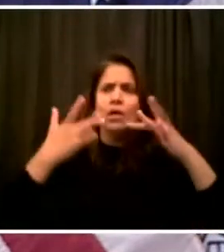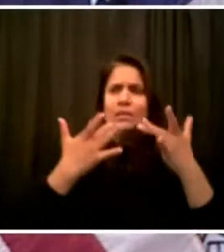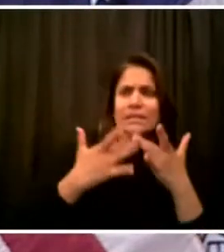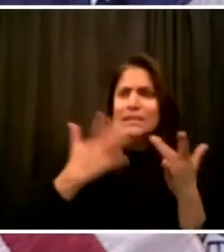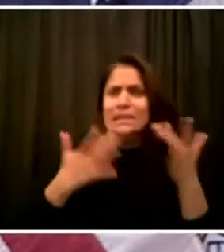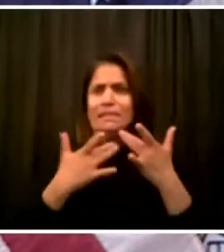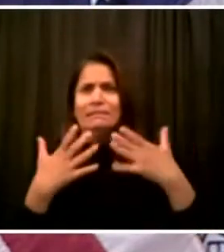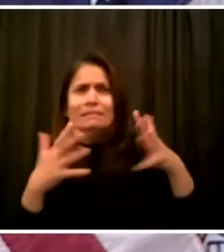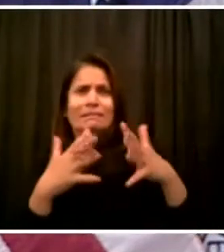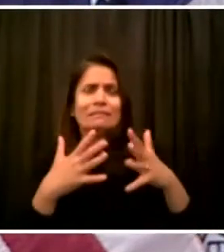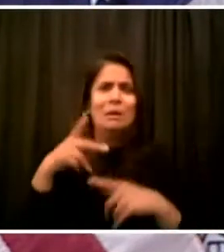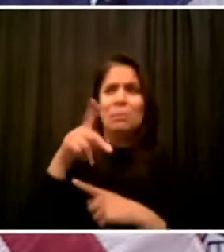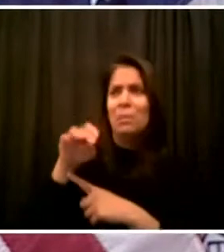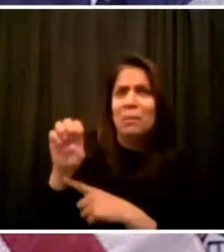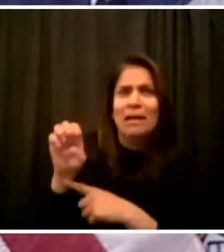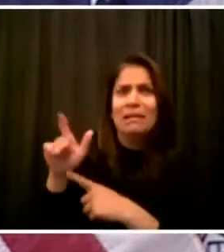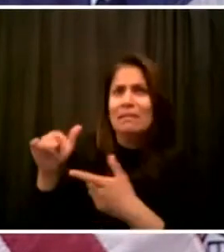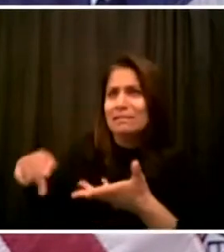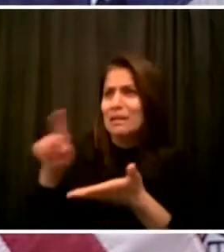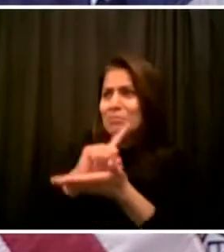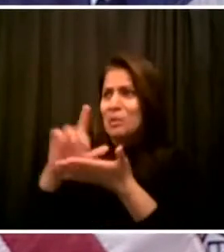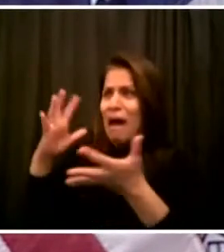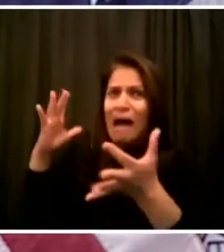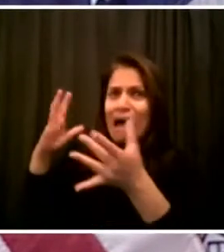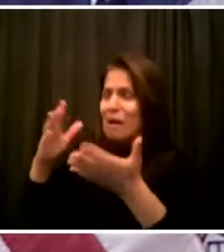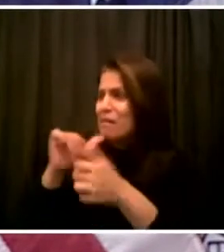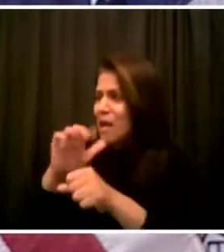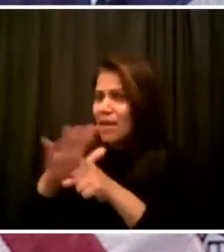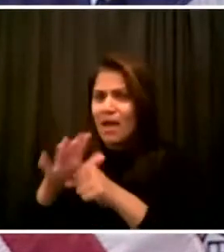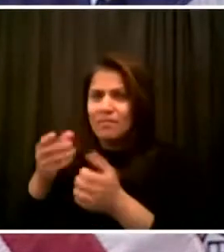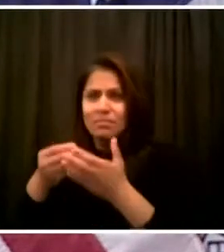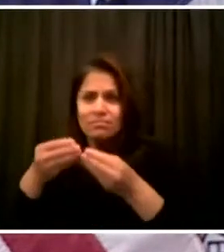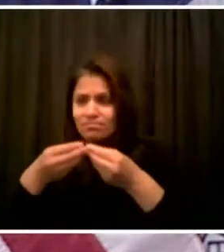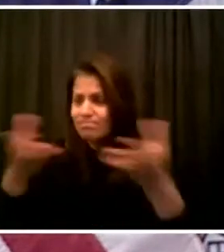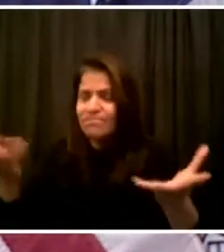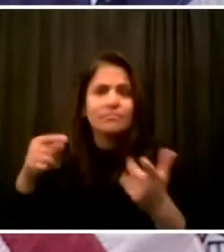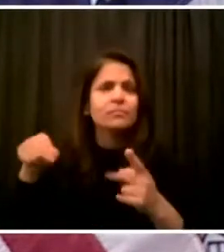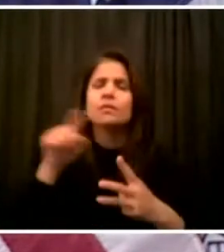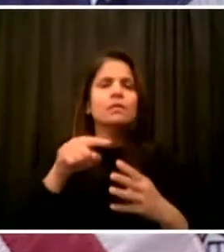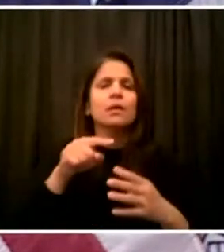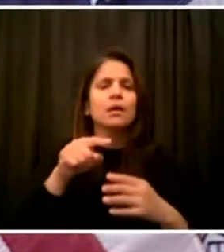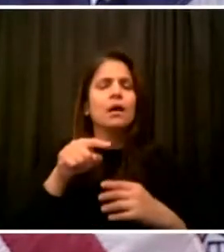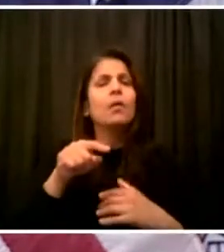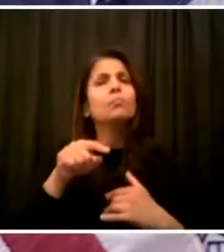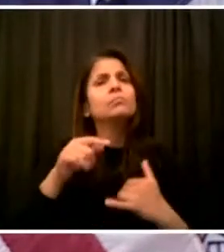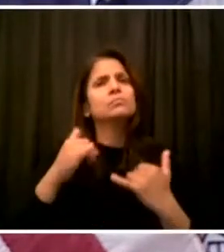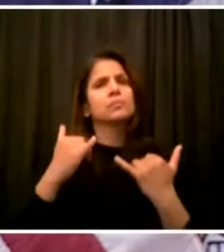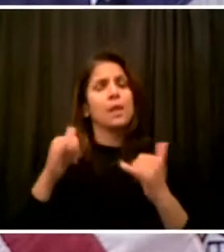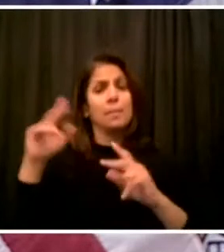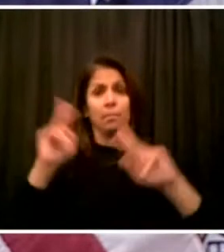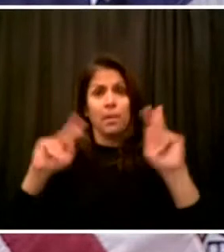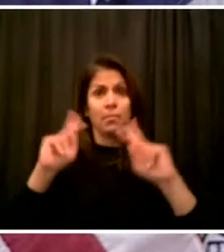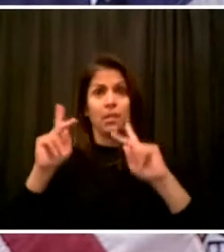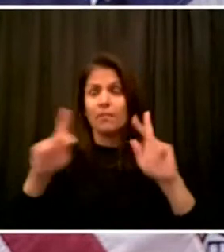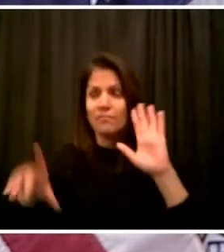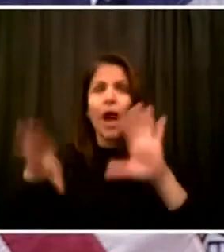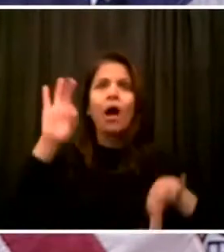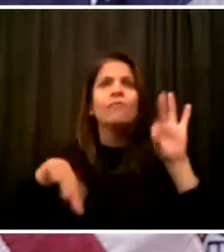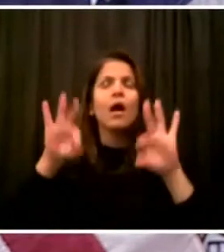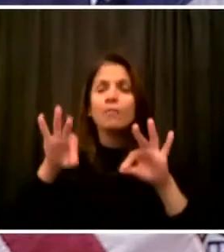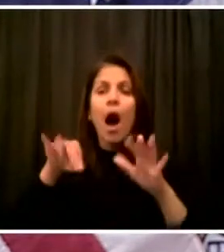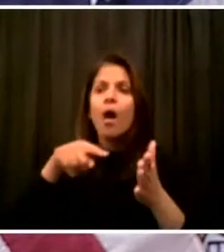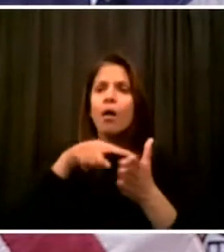And we obviously, the folks who do our contracting, and the folks who did the effort to put together the PPEs, they